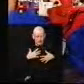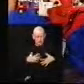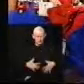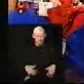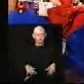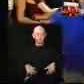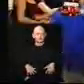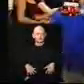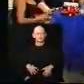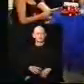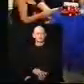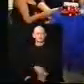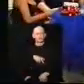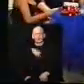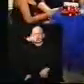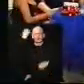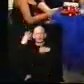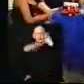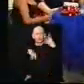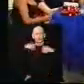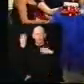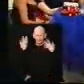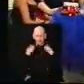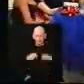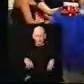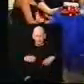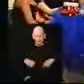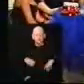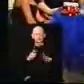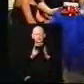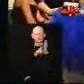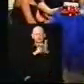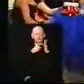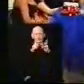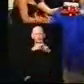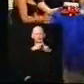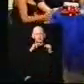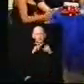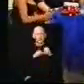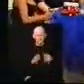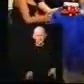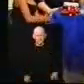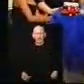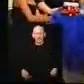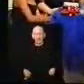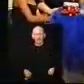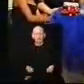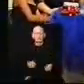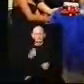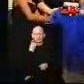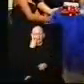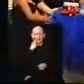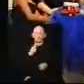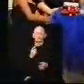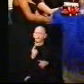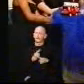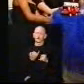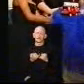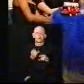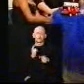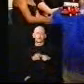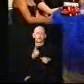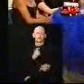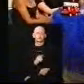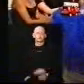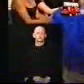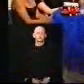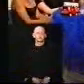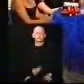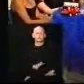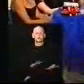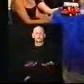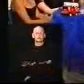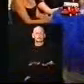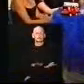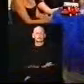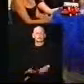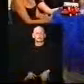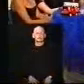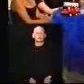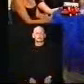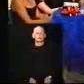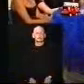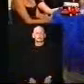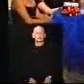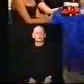you've got no one looking at your drops And all that sort of stuff I think it looks great Extra the games of this And it says here